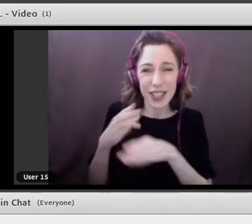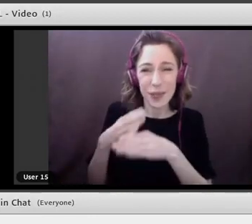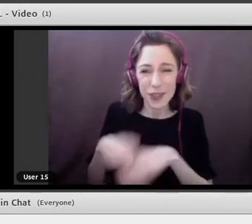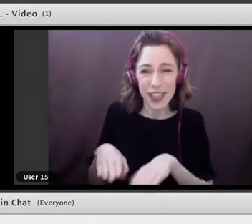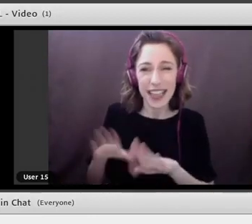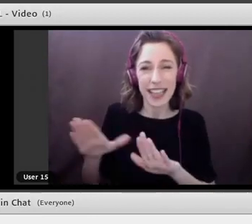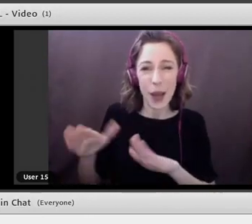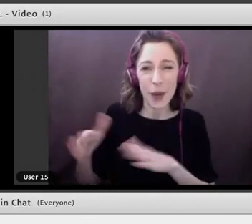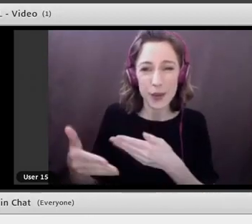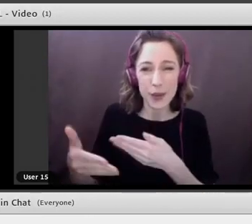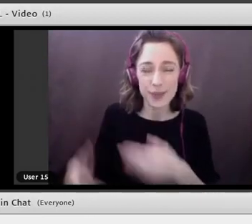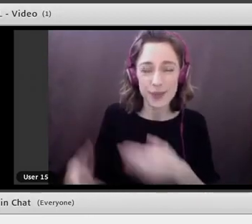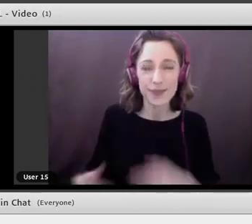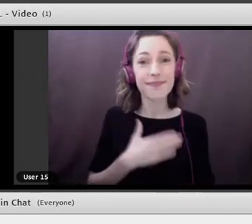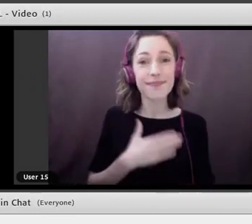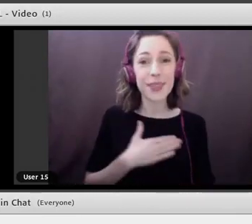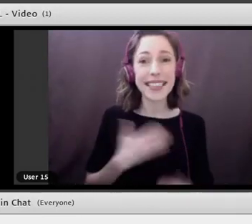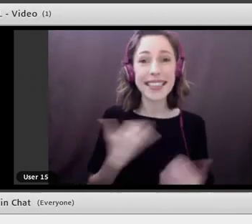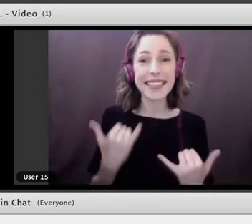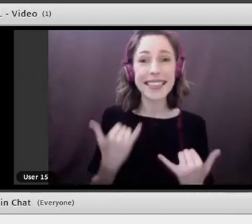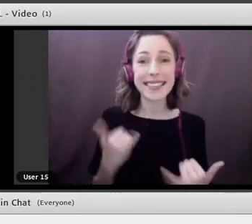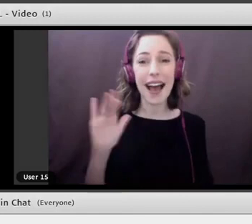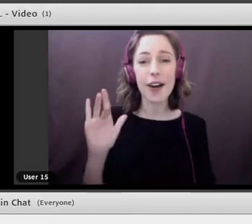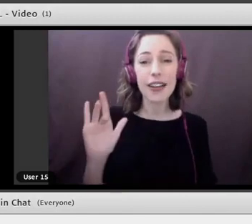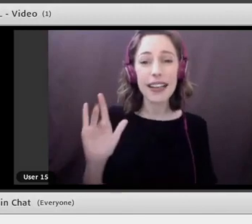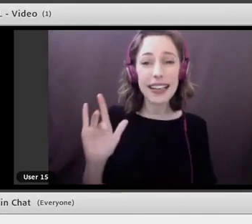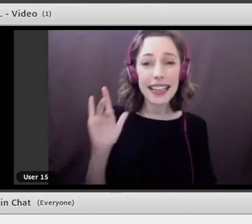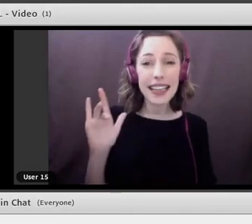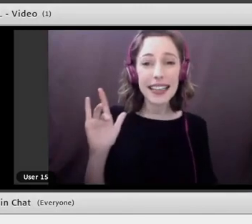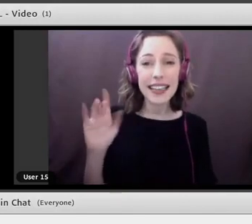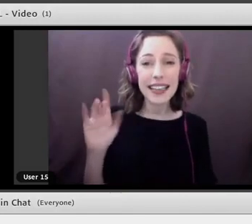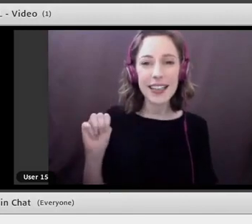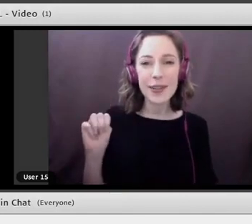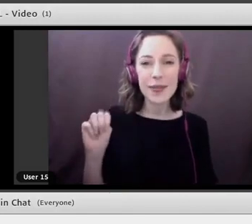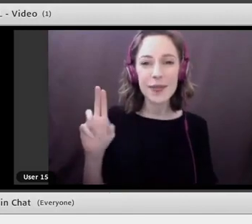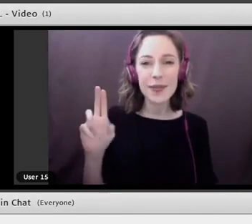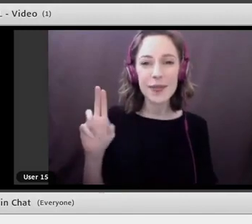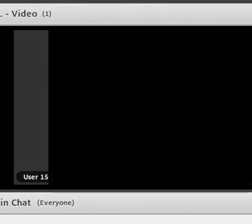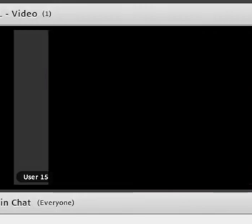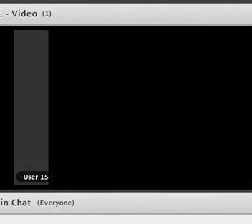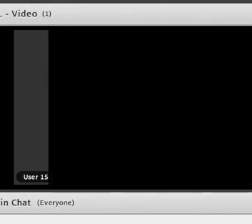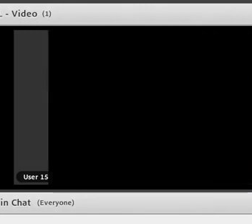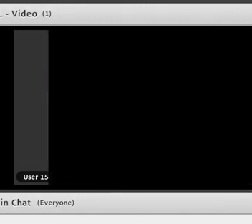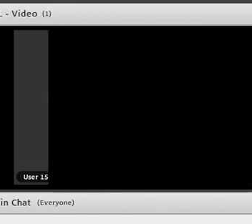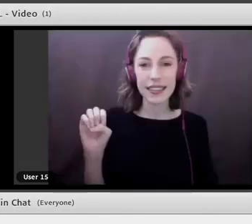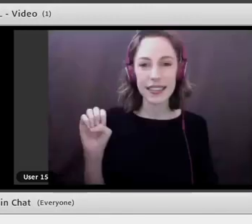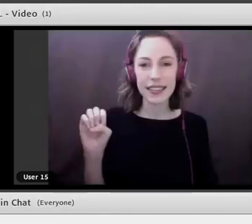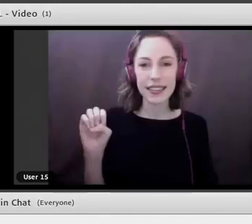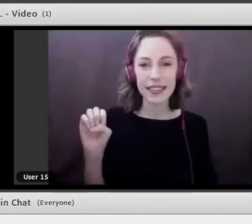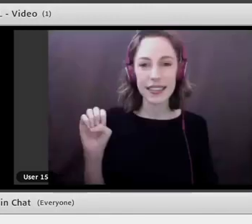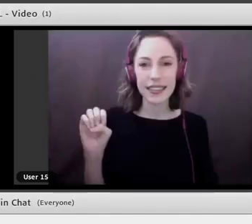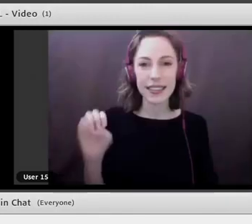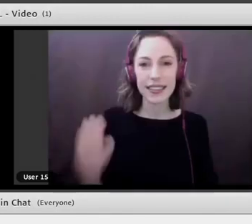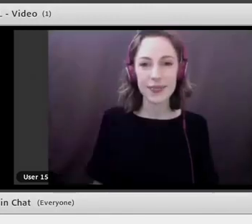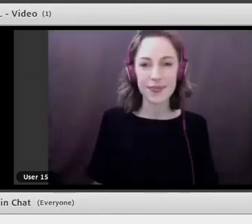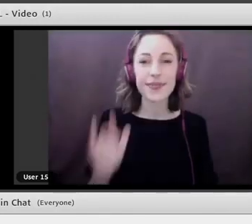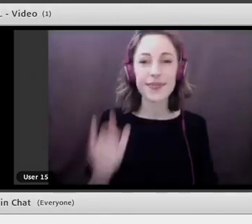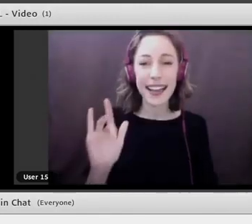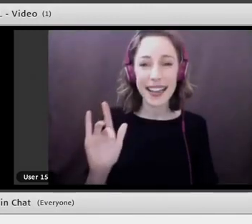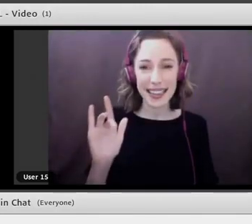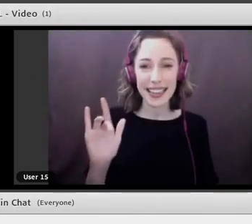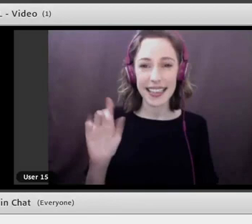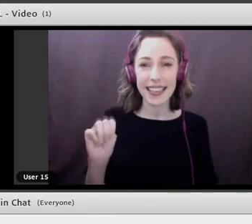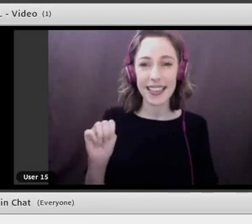So as you were discussing in your room, we're really trying to identify factors